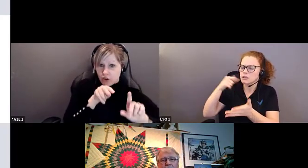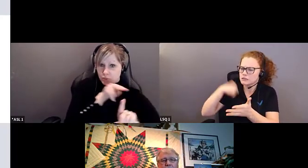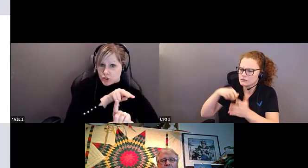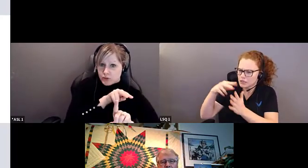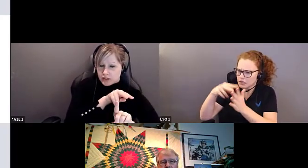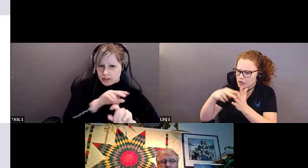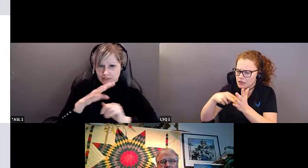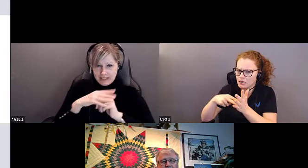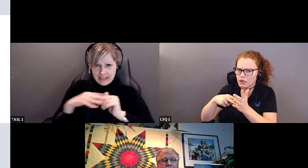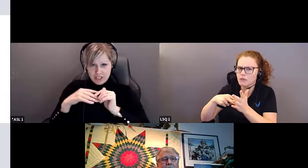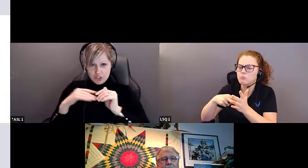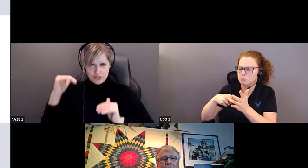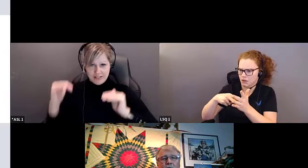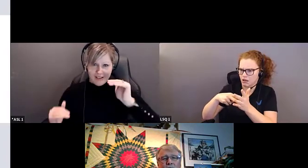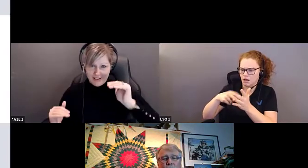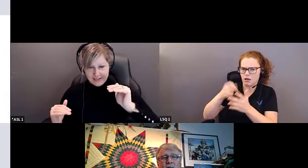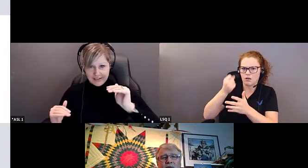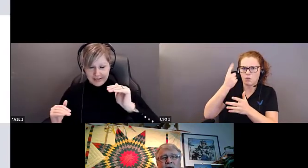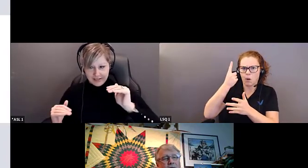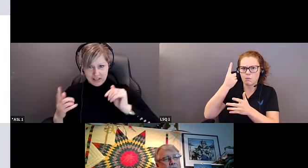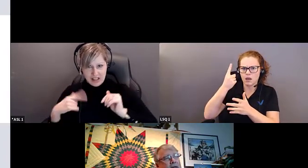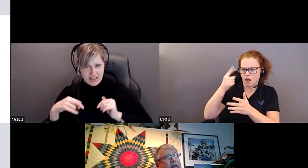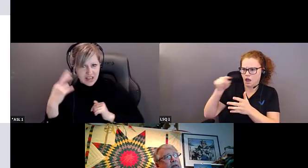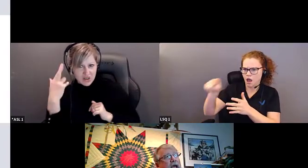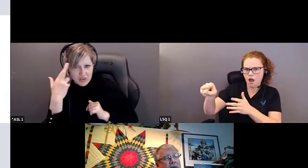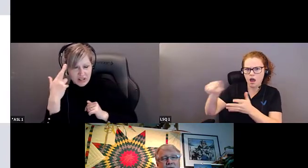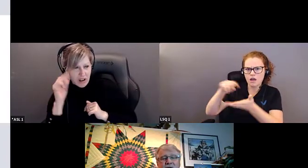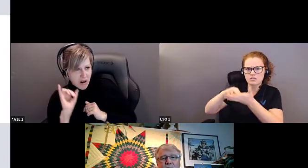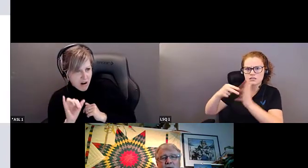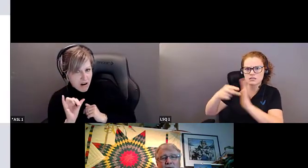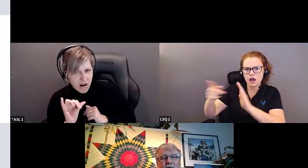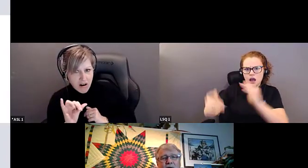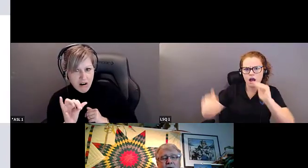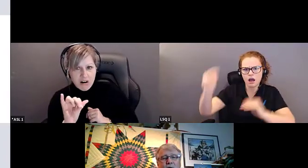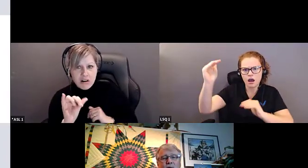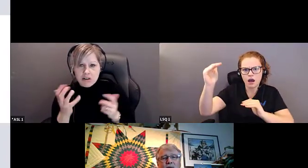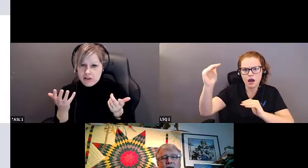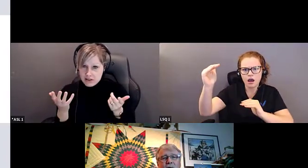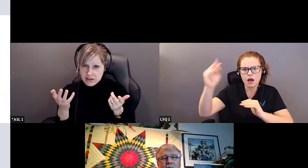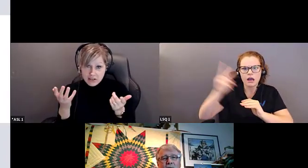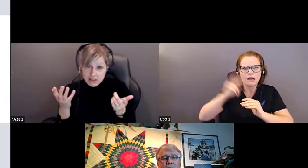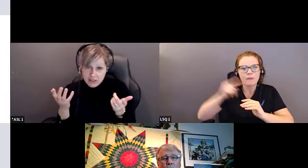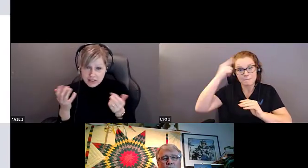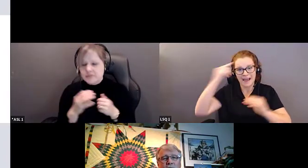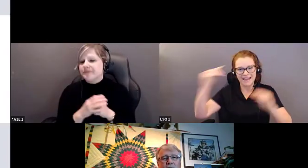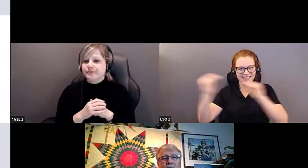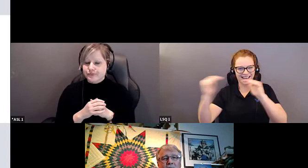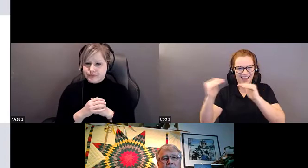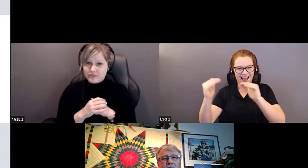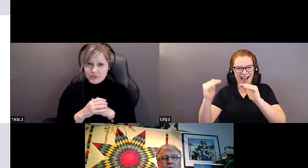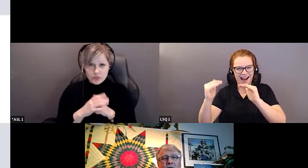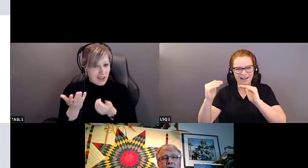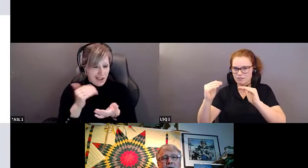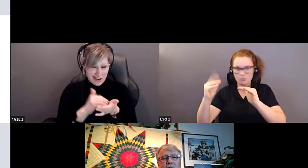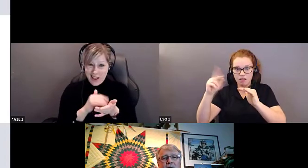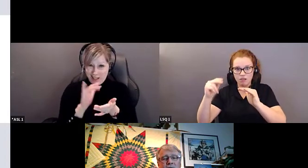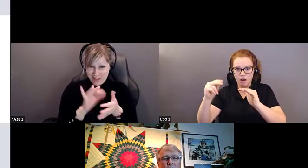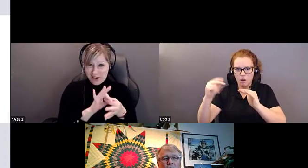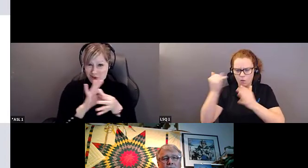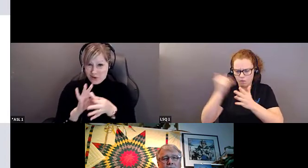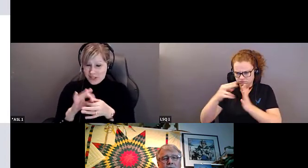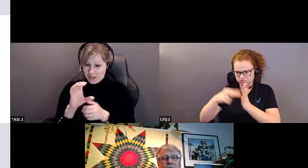that is what, as you can see, forms the challenges that we face in terms of the coin or